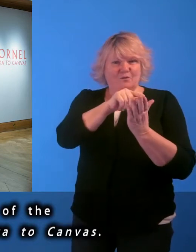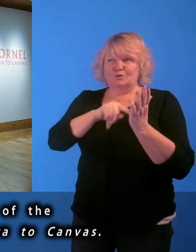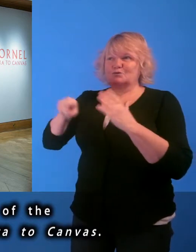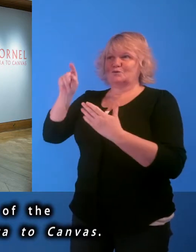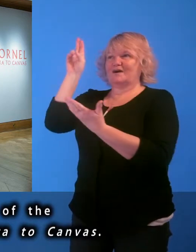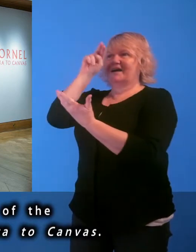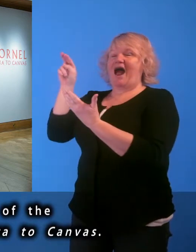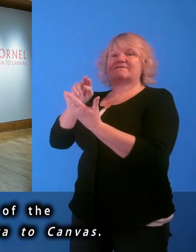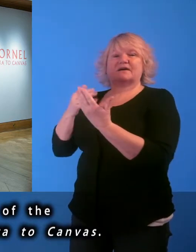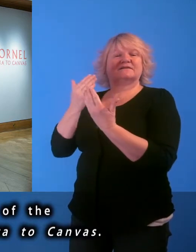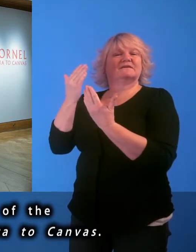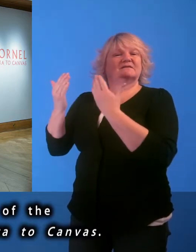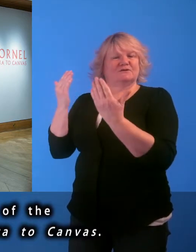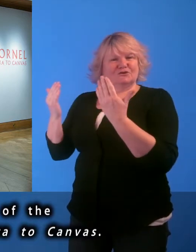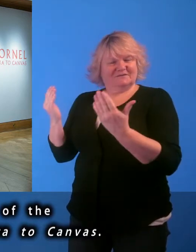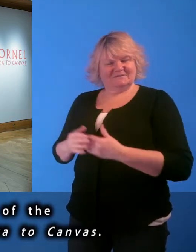Canvas.